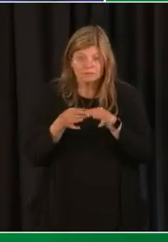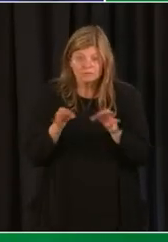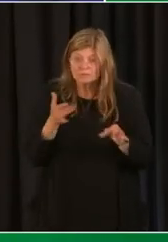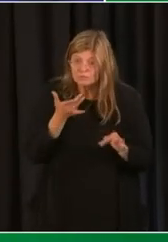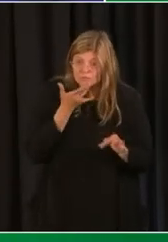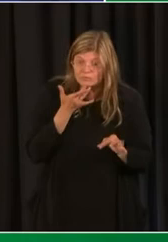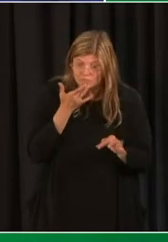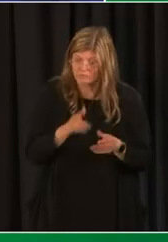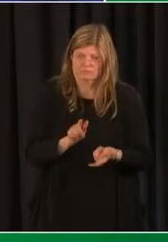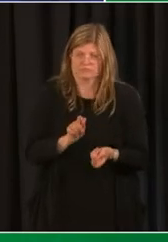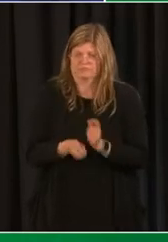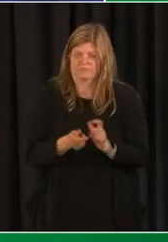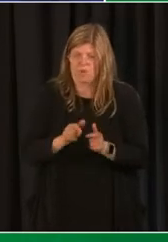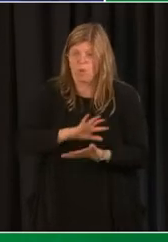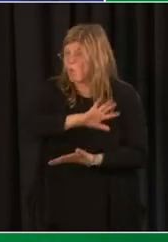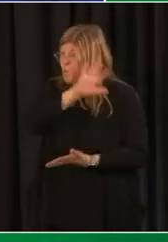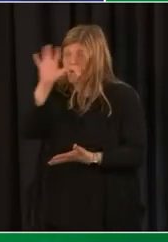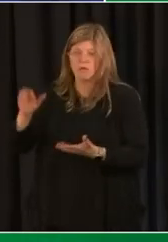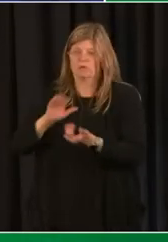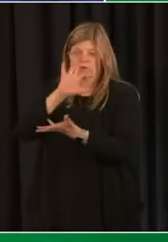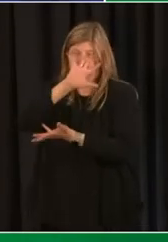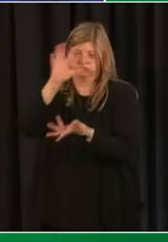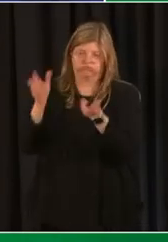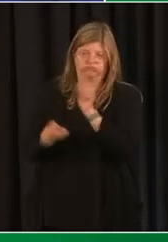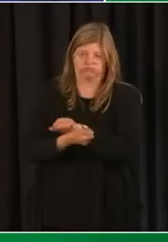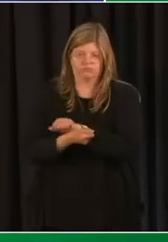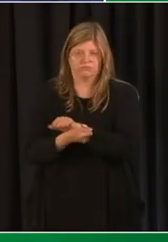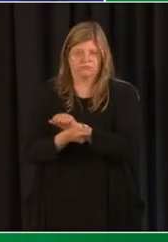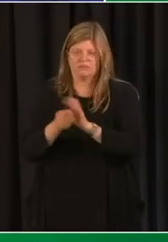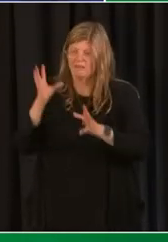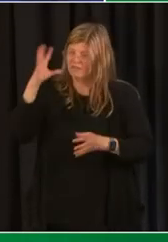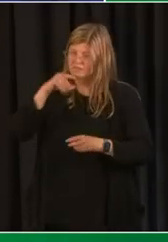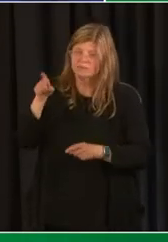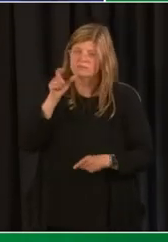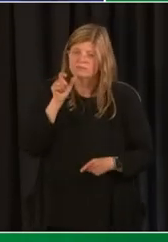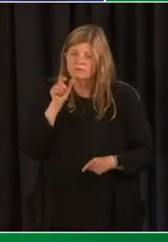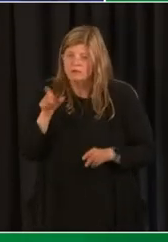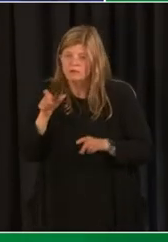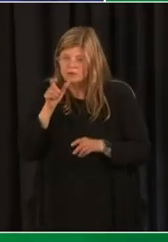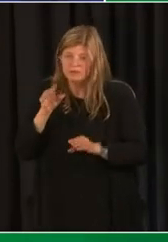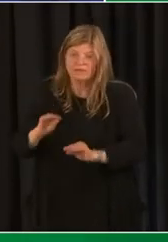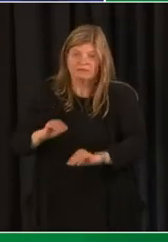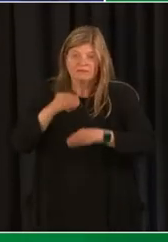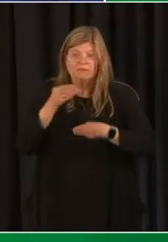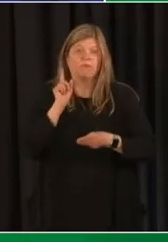and Vietnamese. And that's where you can find all of those resources.